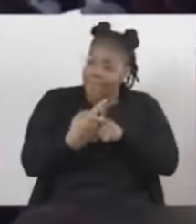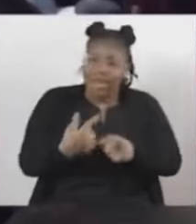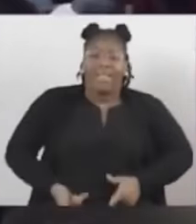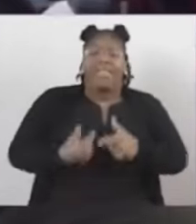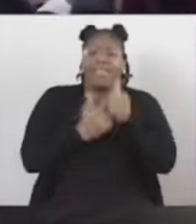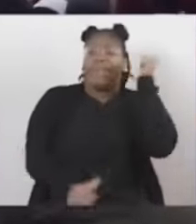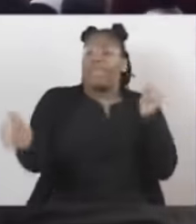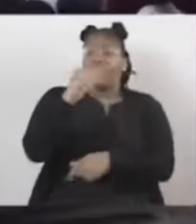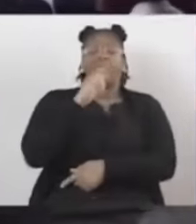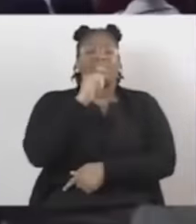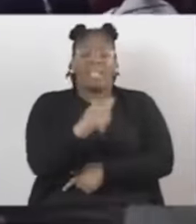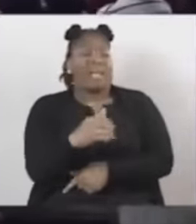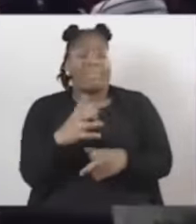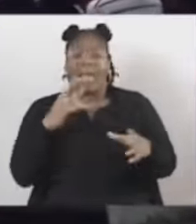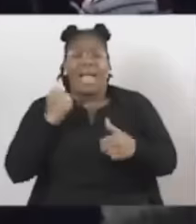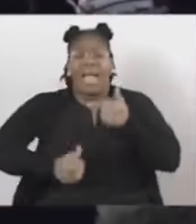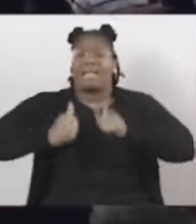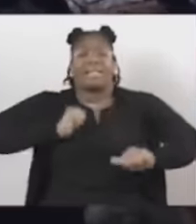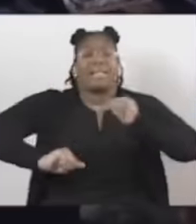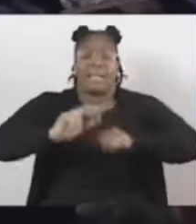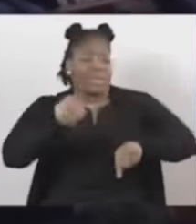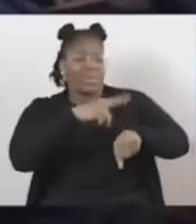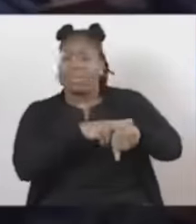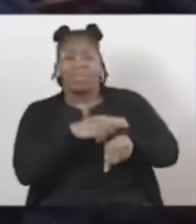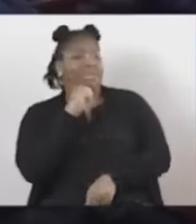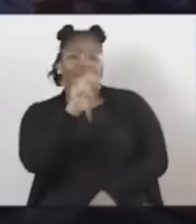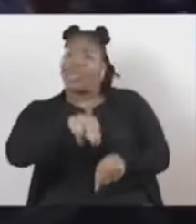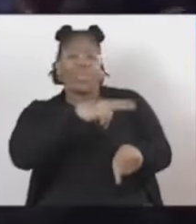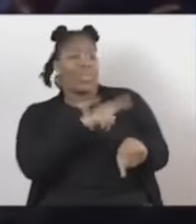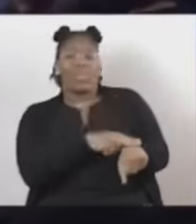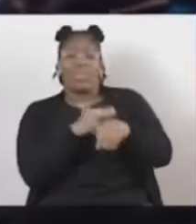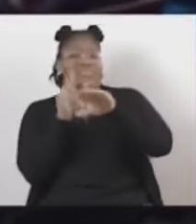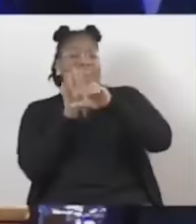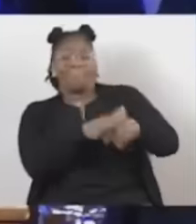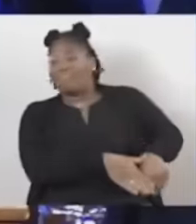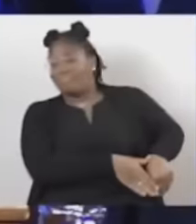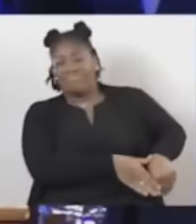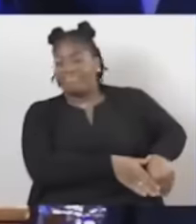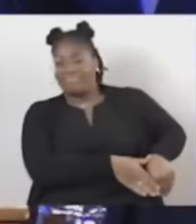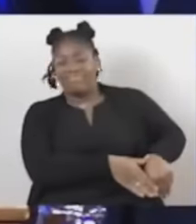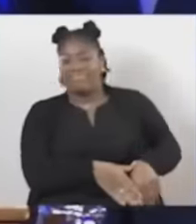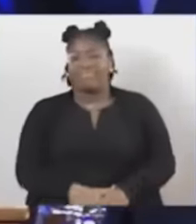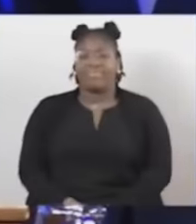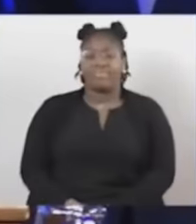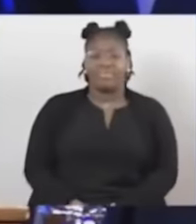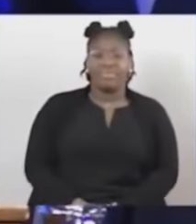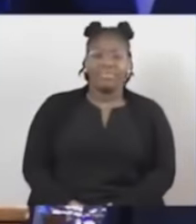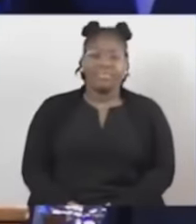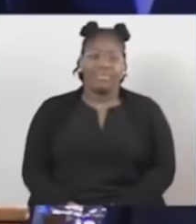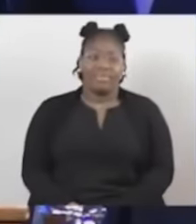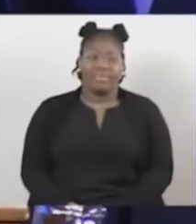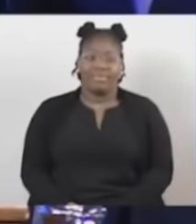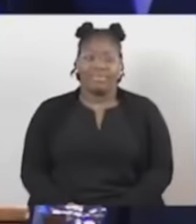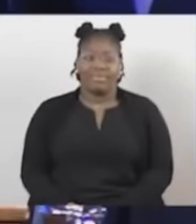live above it. Stop treating it like it's a norm. Would you help me help somebody? Turn and grab somebody by